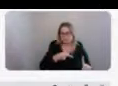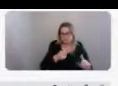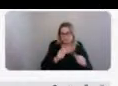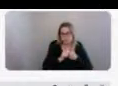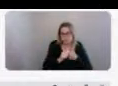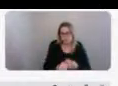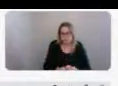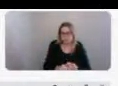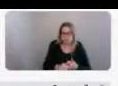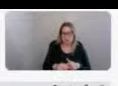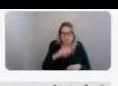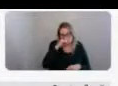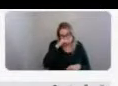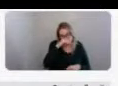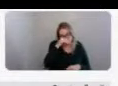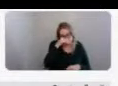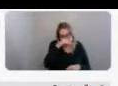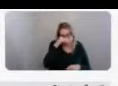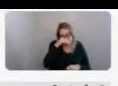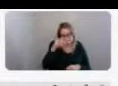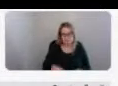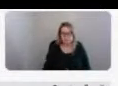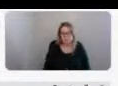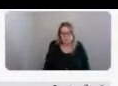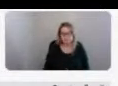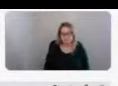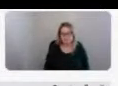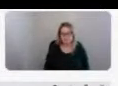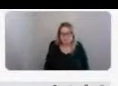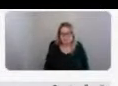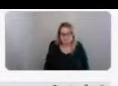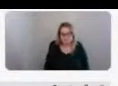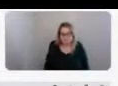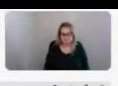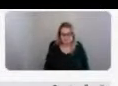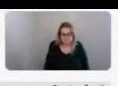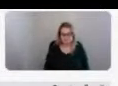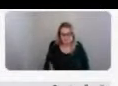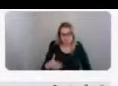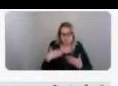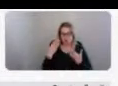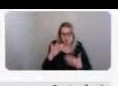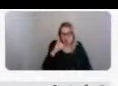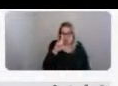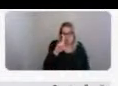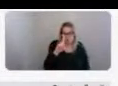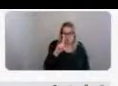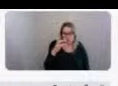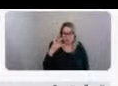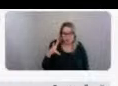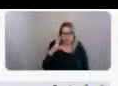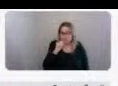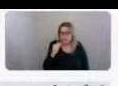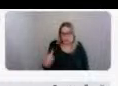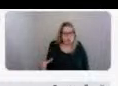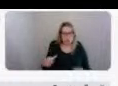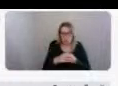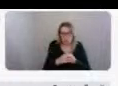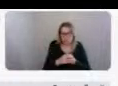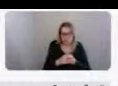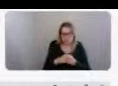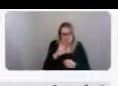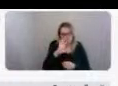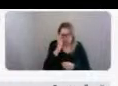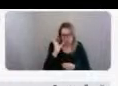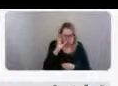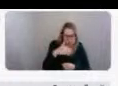requirements for redistricting is set out in the constitution as proposed ld-17 is not compact it's an oddly shaped